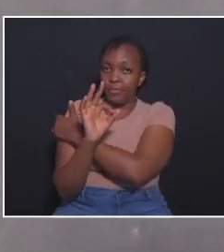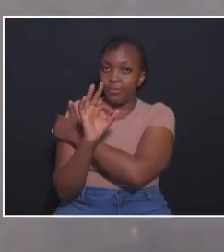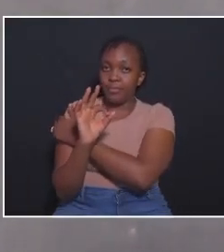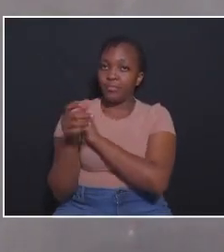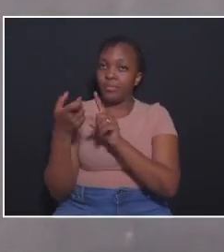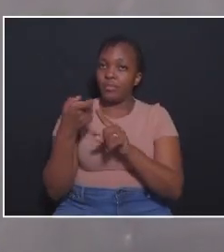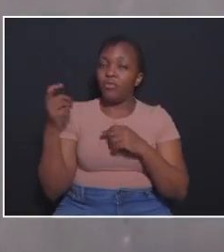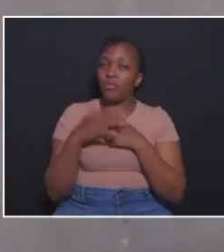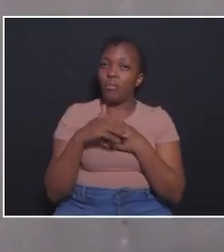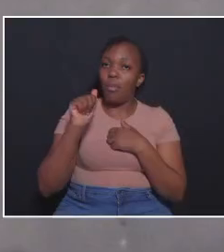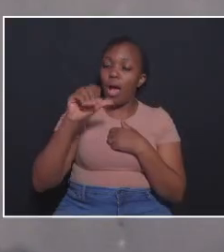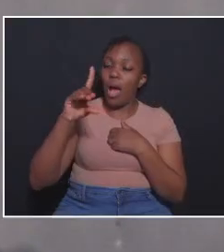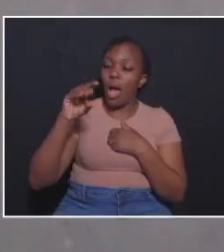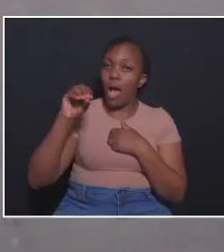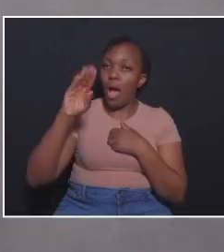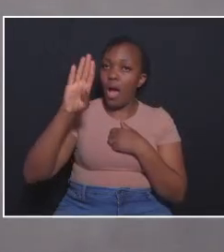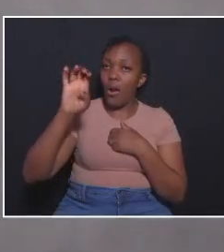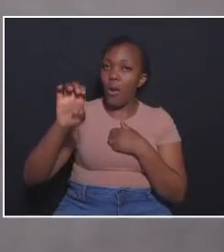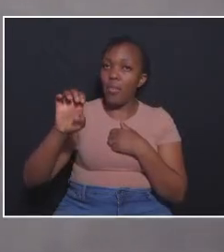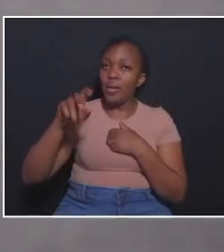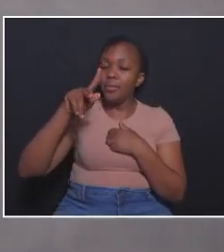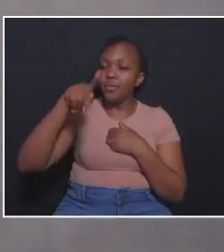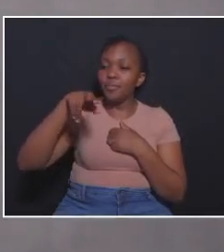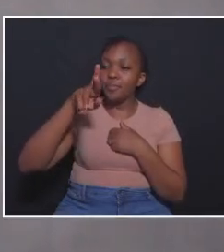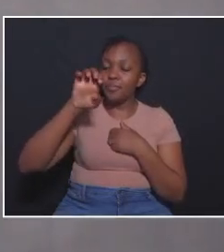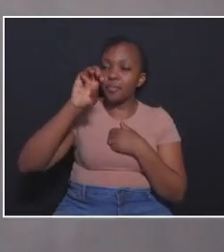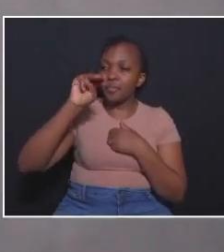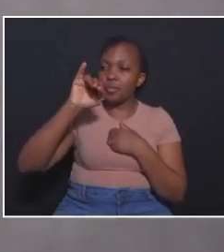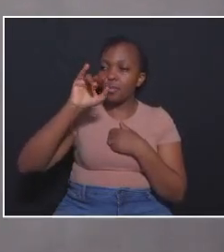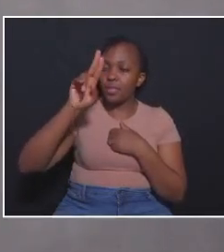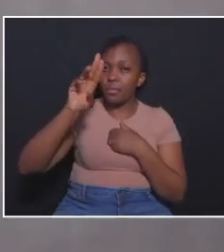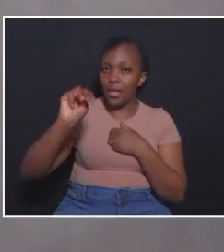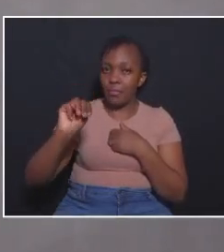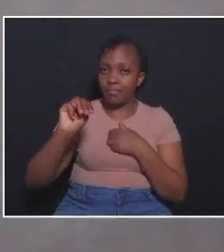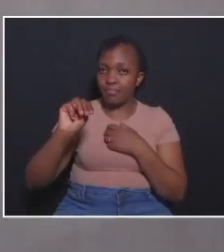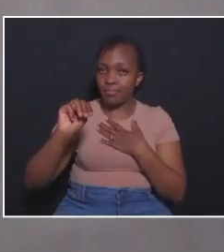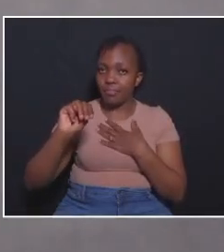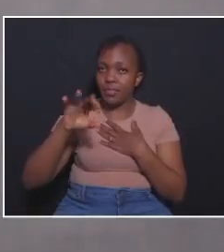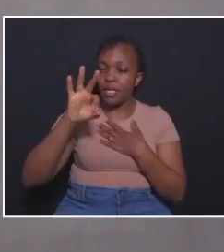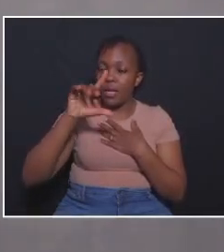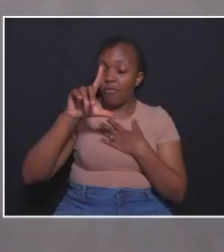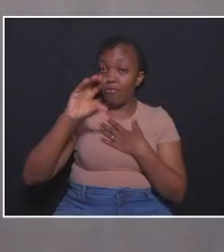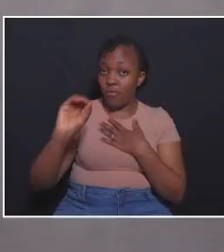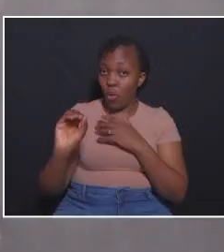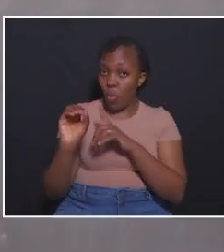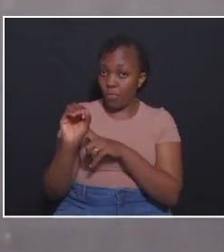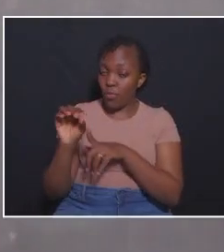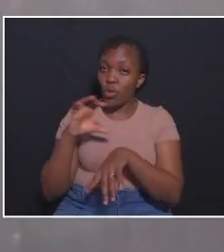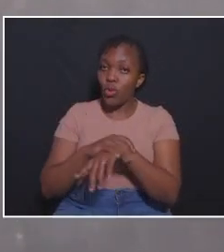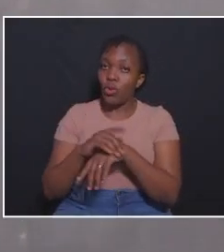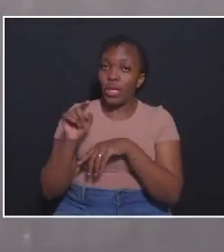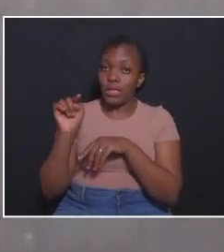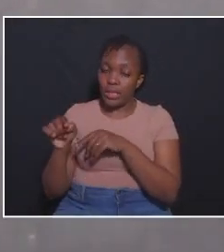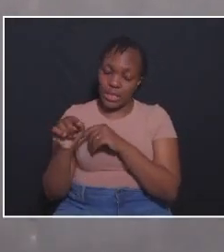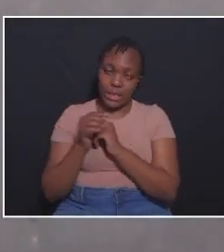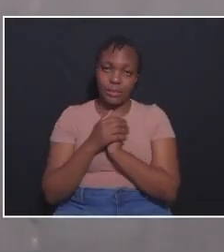Adobe Premiere Pro. Meanwhile, Adobe Premiere Pro is on fire. That's a topic for another day. So you get from